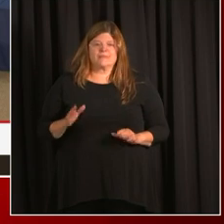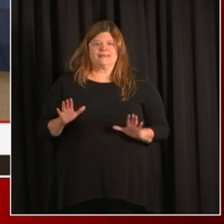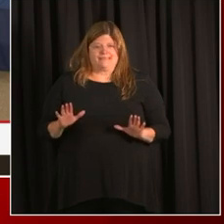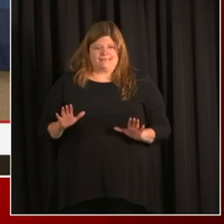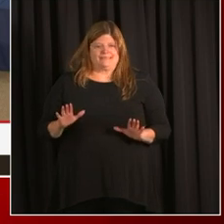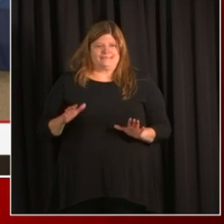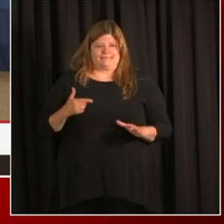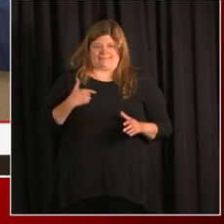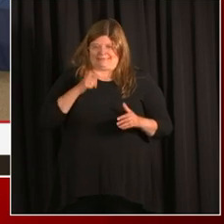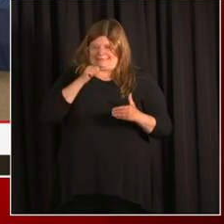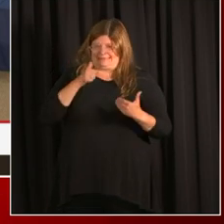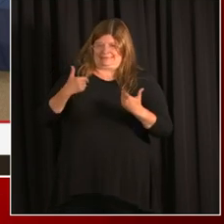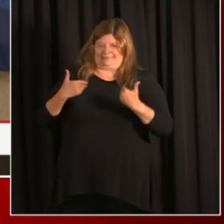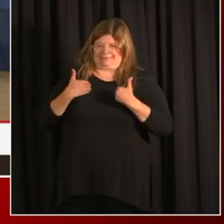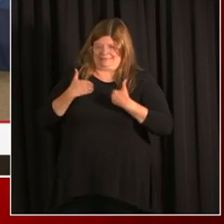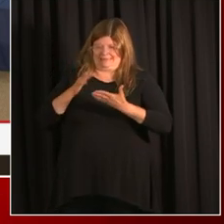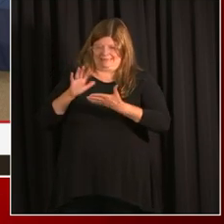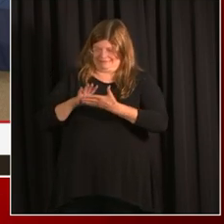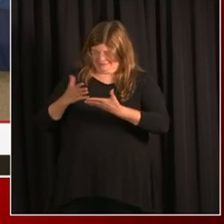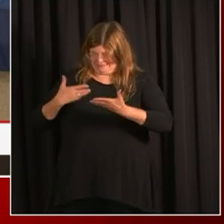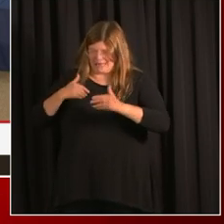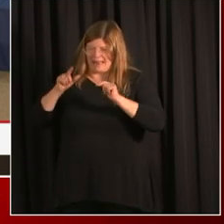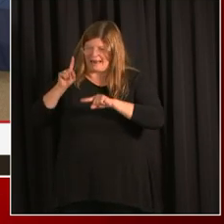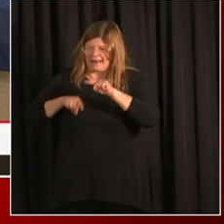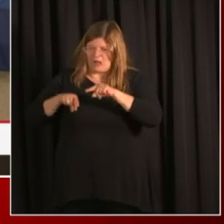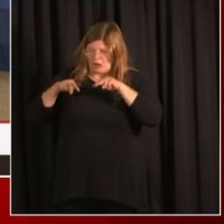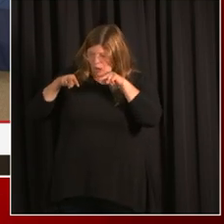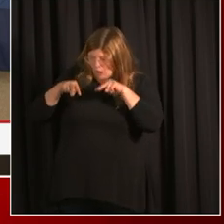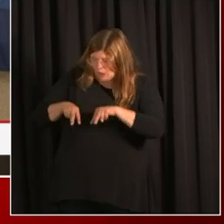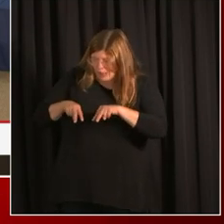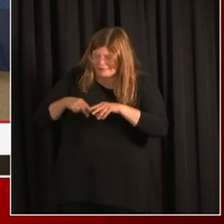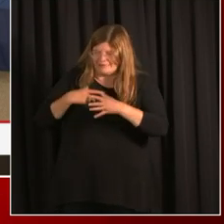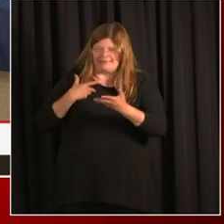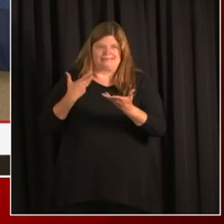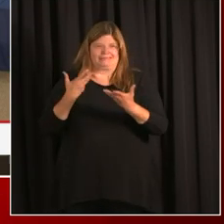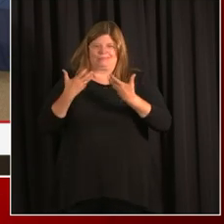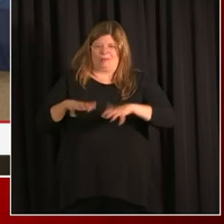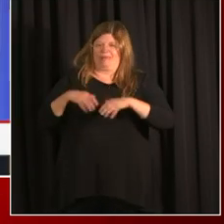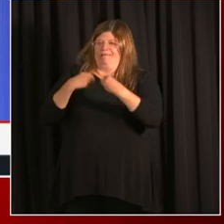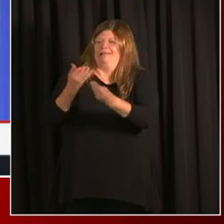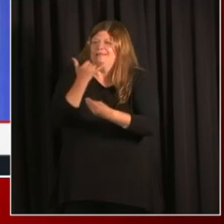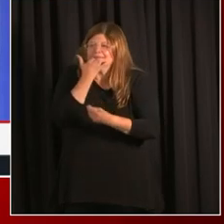I don't have the guidance document in front of me, so I don't want to misspeak.